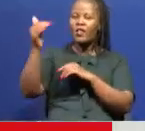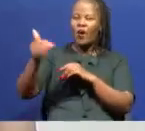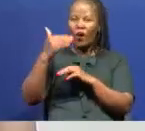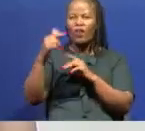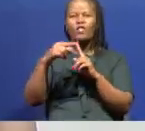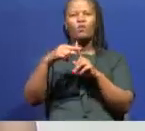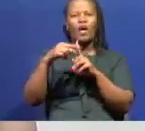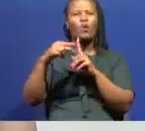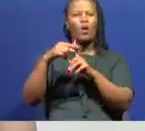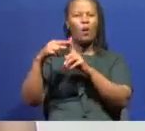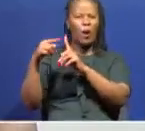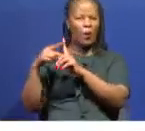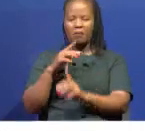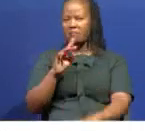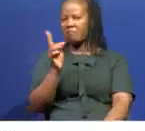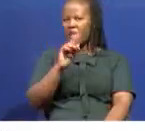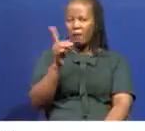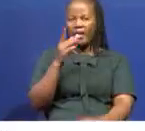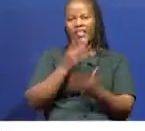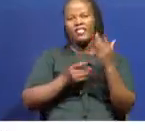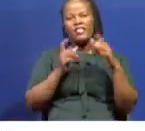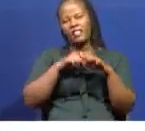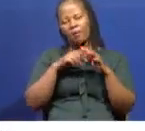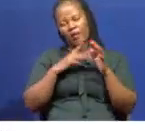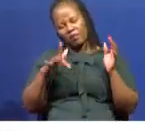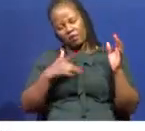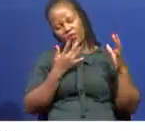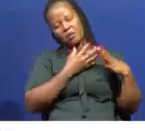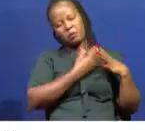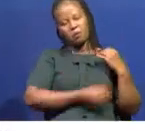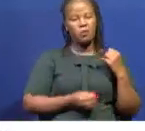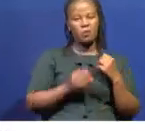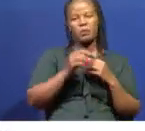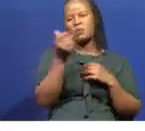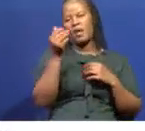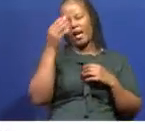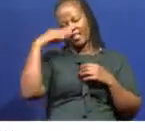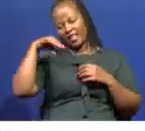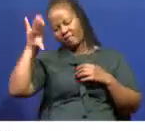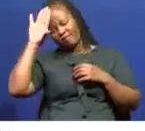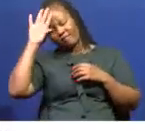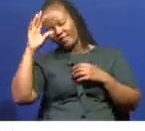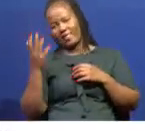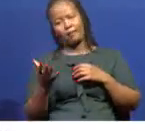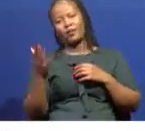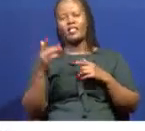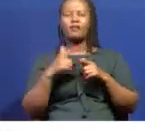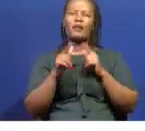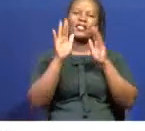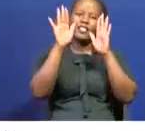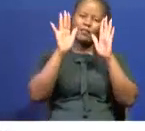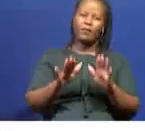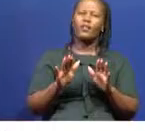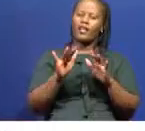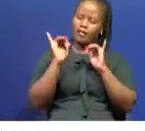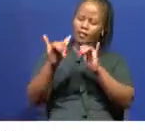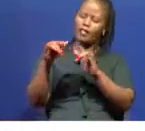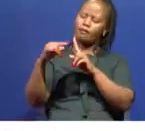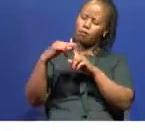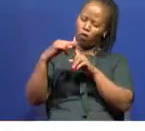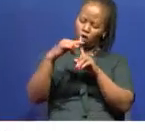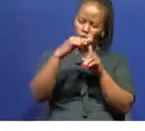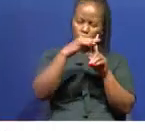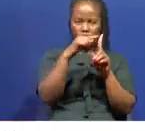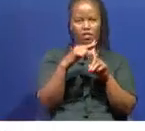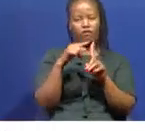So like they sometimes they'll fail to make the cuts, but it's how you just take things positively, you take in the lessons and